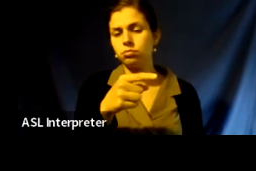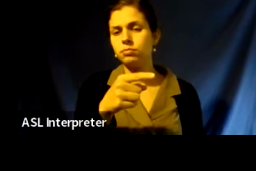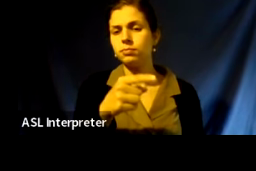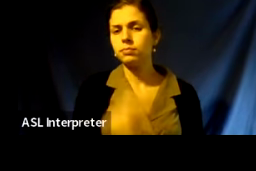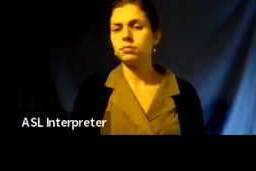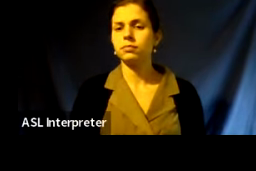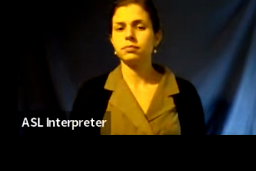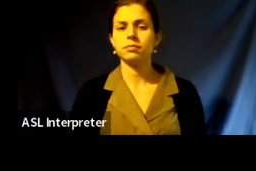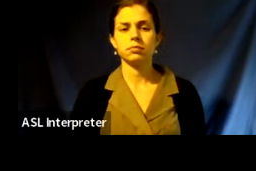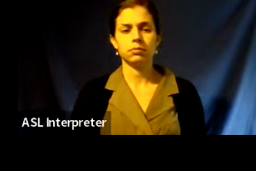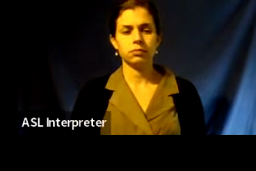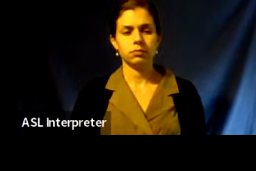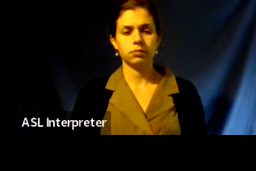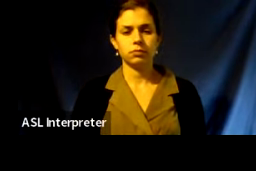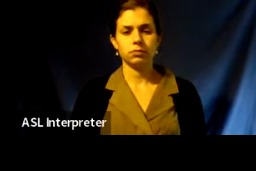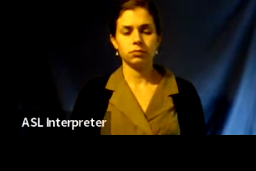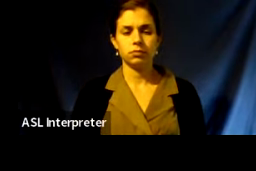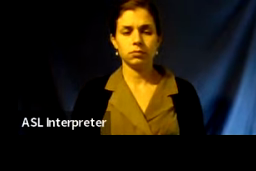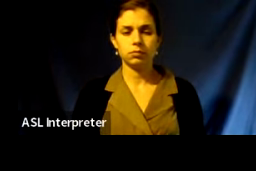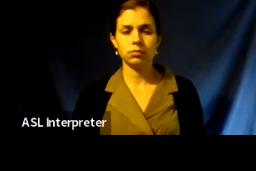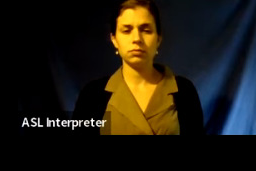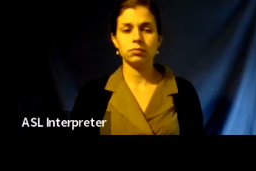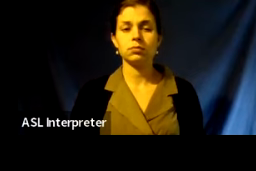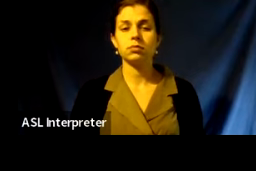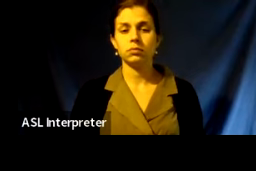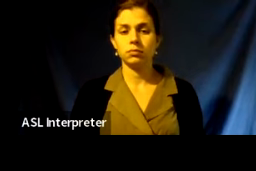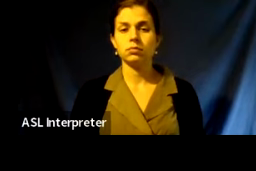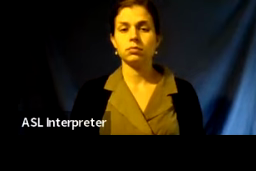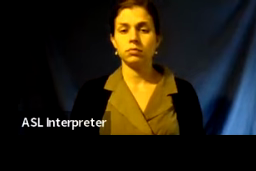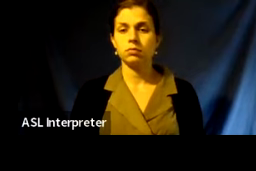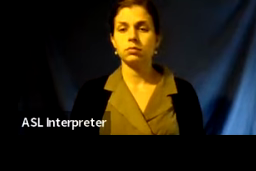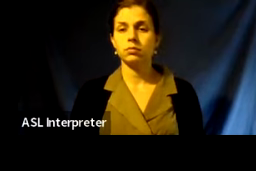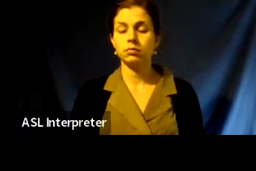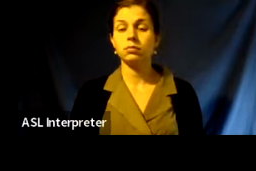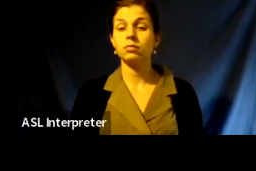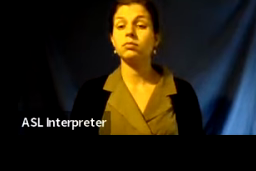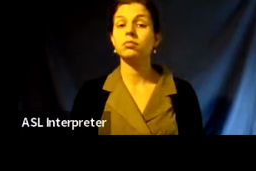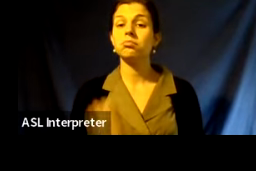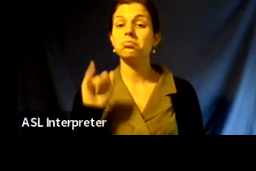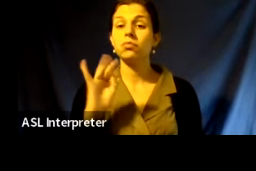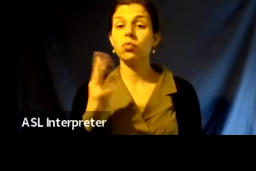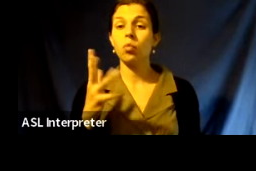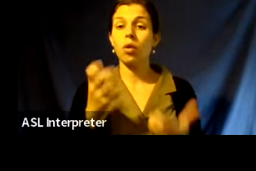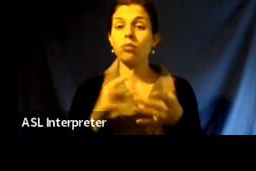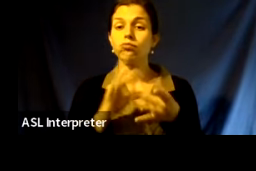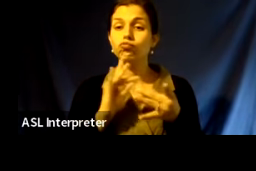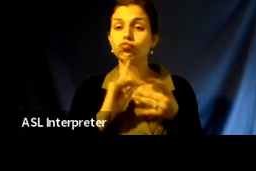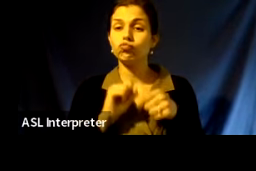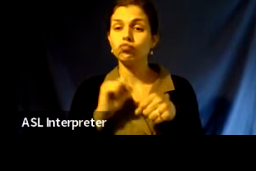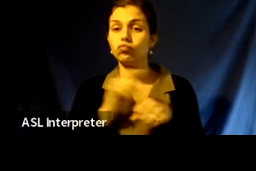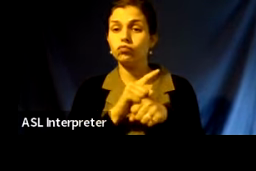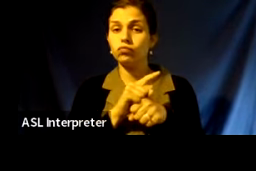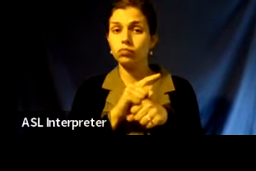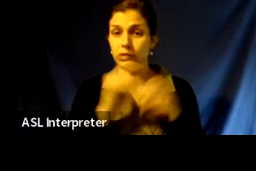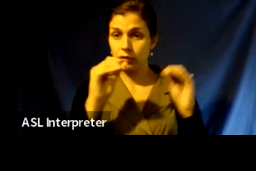And to send messages to your teacher, you can tap the message icon at the bottom of the